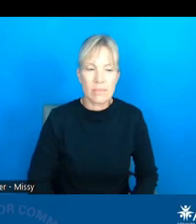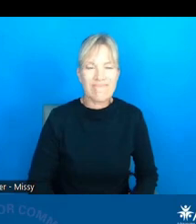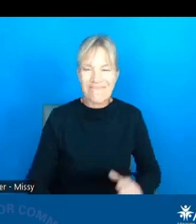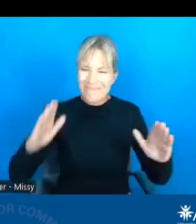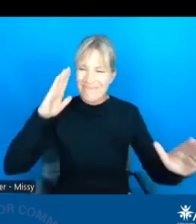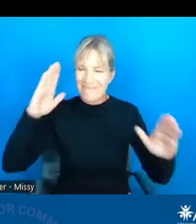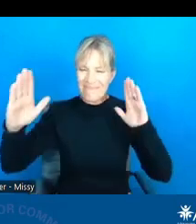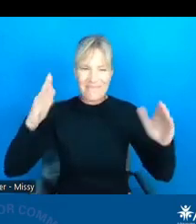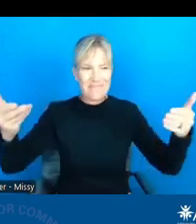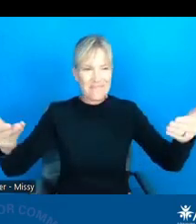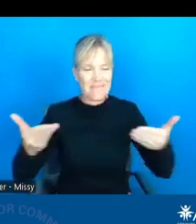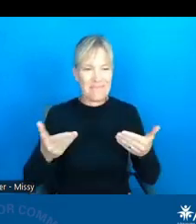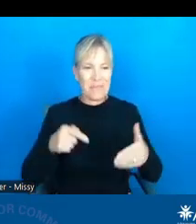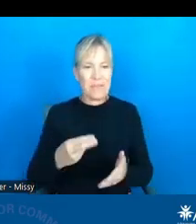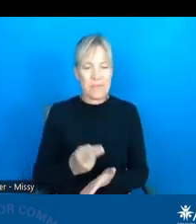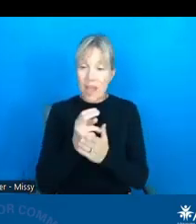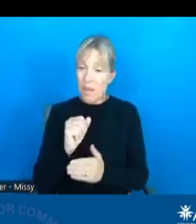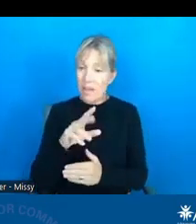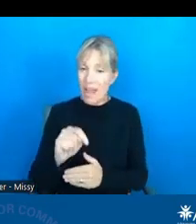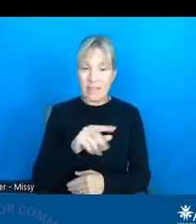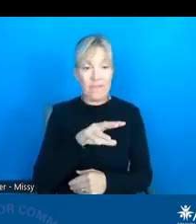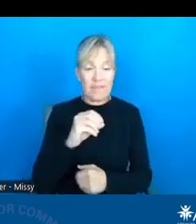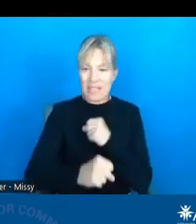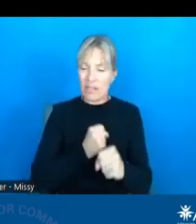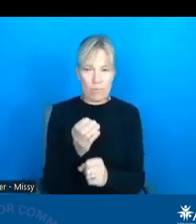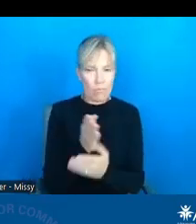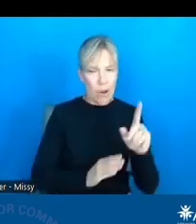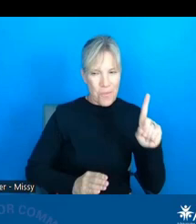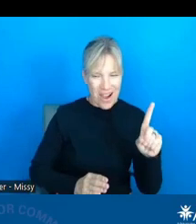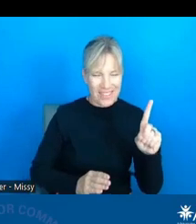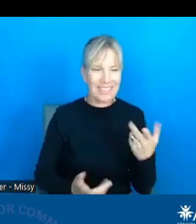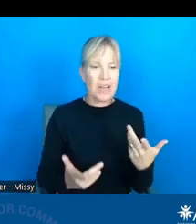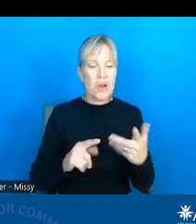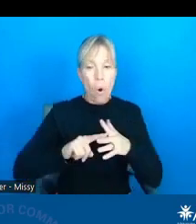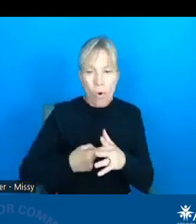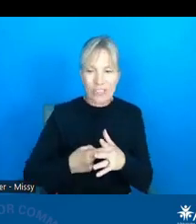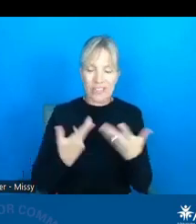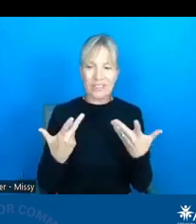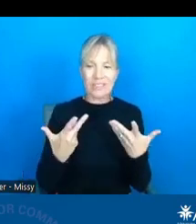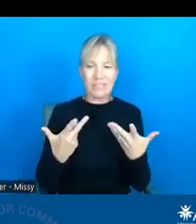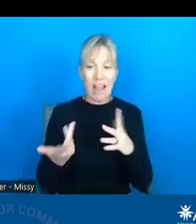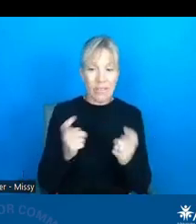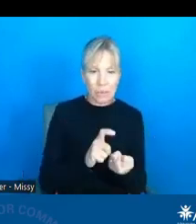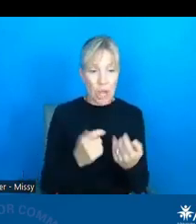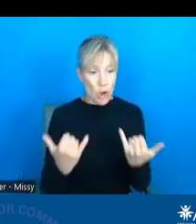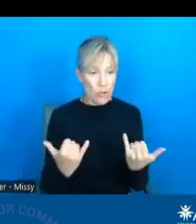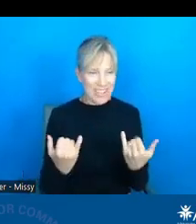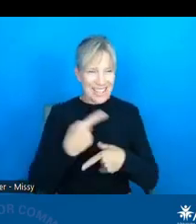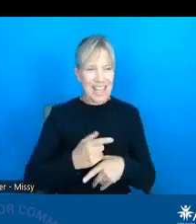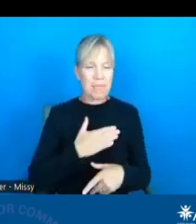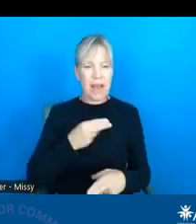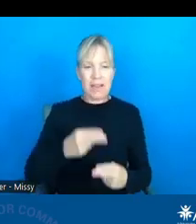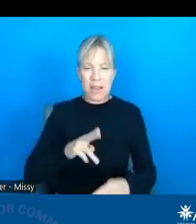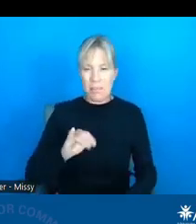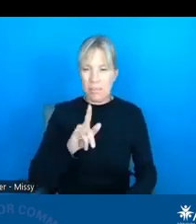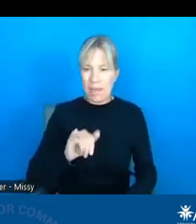Hello, everyone, and welcome to the Rehab Act at 50 Years, Part 1, Origins, Evolutions, and Current Day. My name is Bailey Reeves,